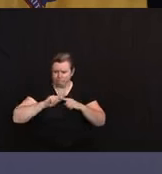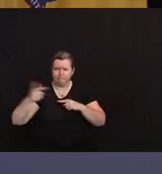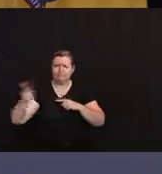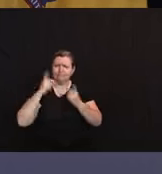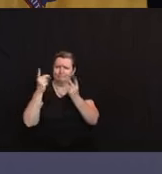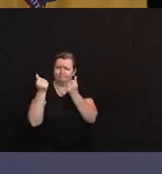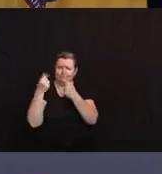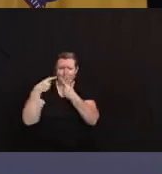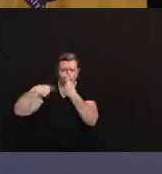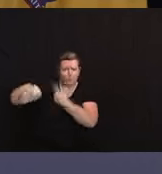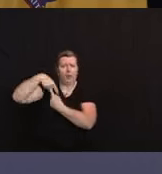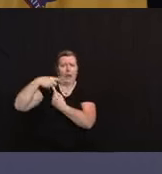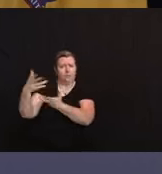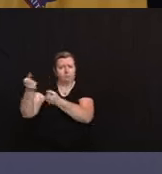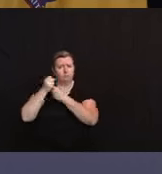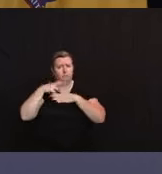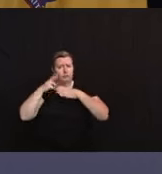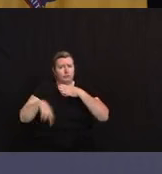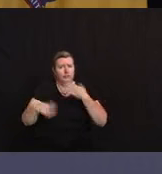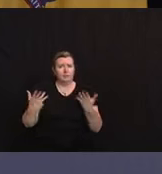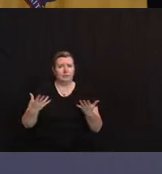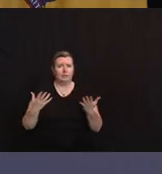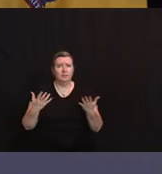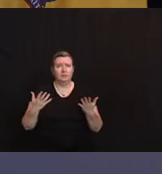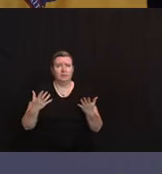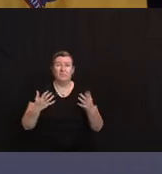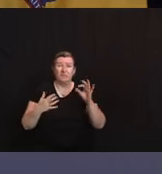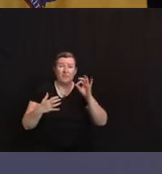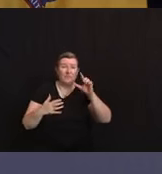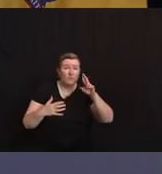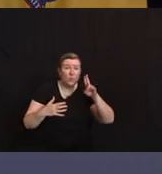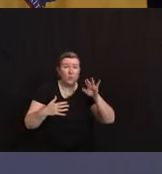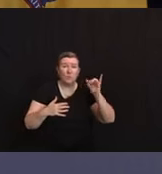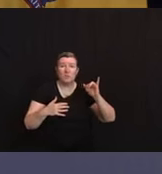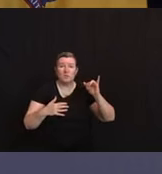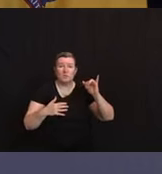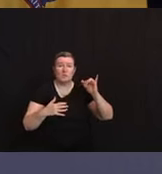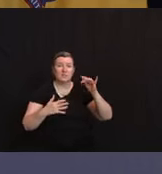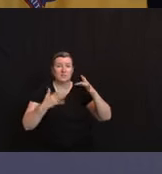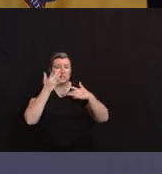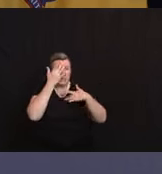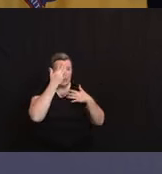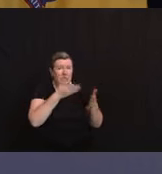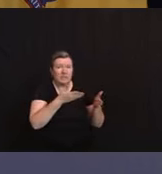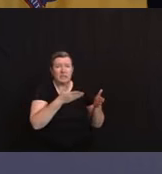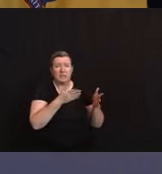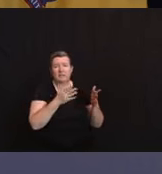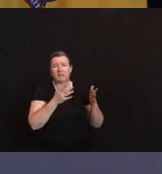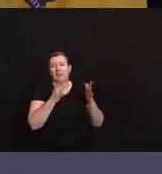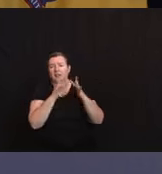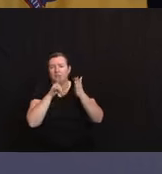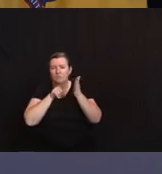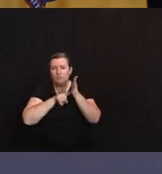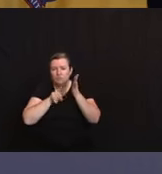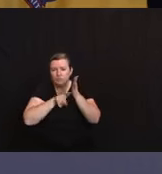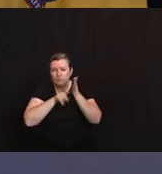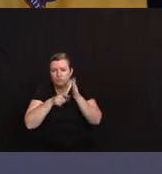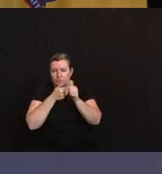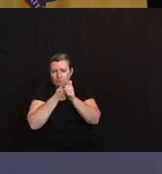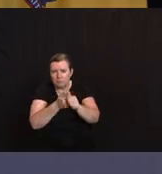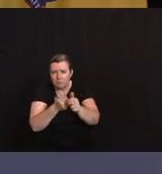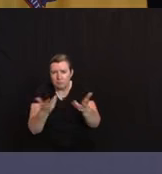symptoms, and how many new cases are interviewed for contact tracing within 48 hours? Could the